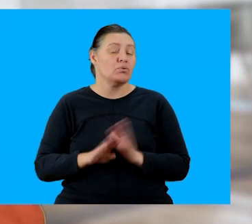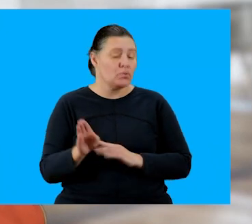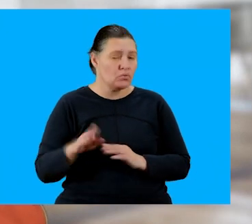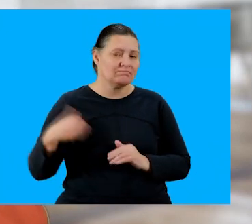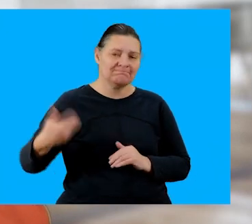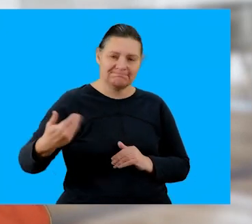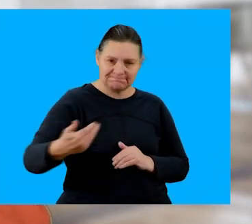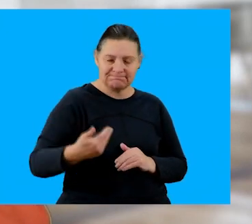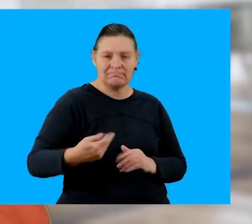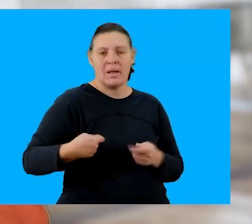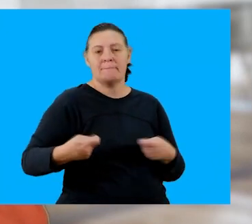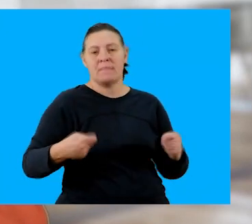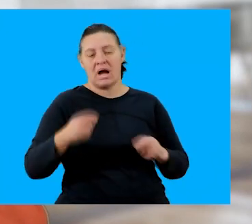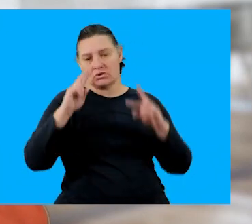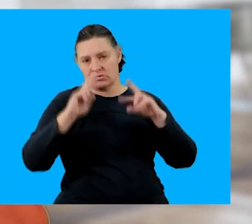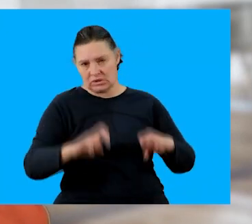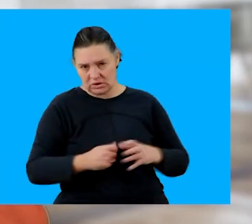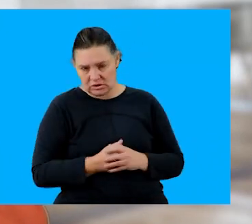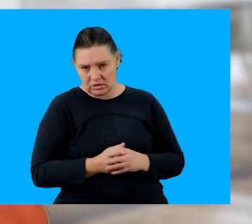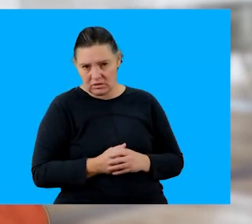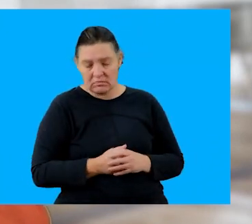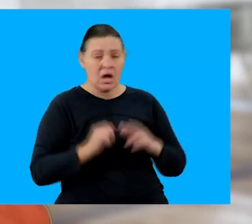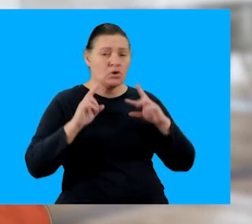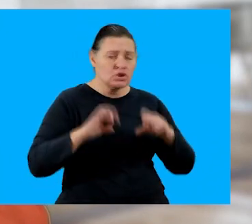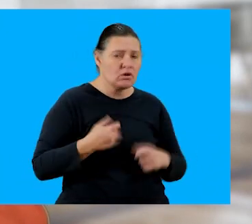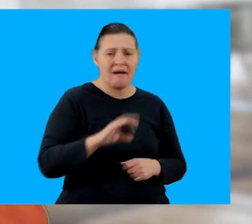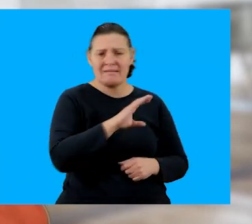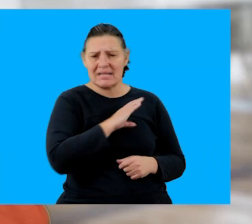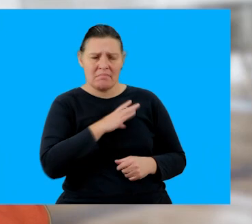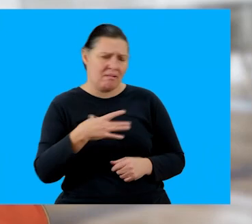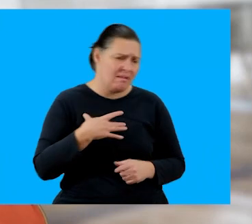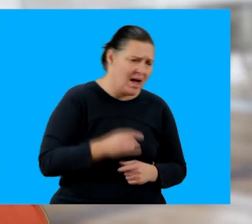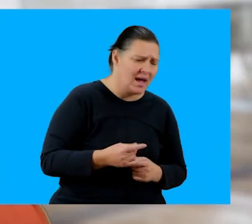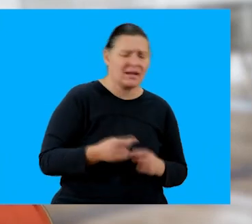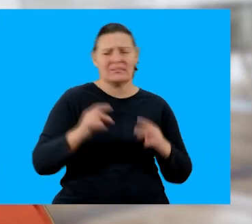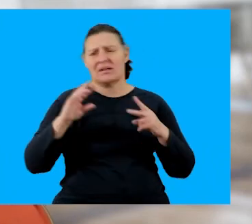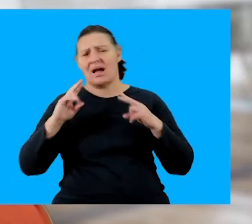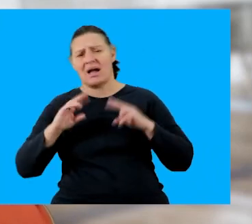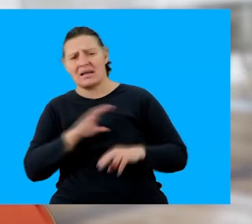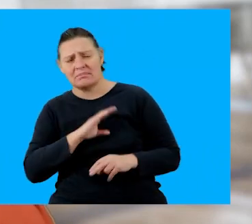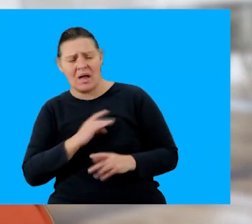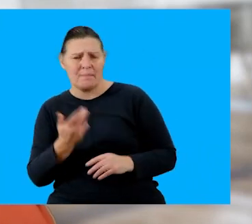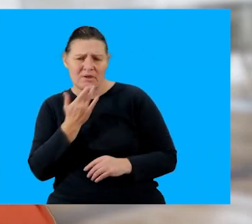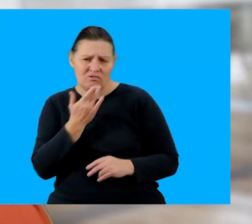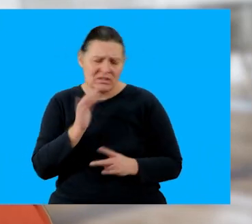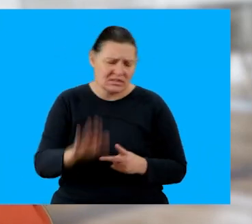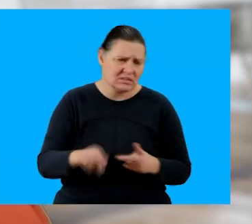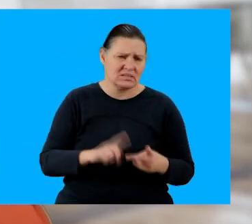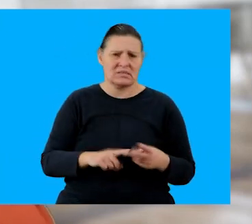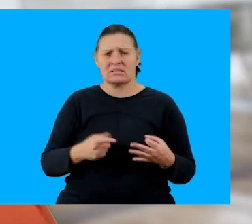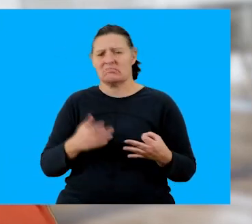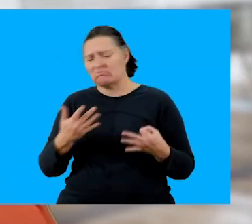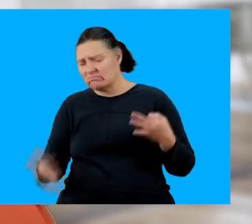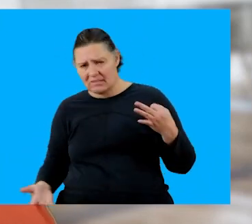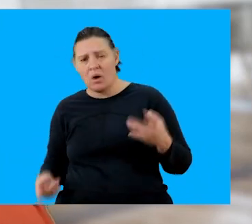through ongoing market research on what the customers are liking, research on customer preferences, customer